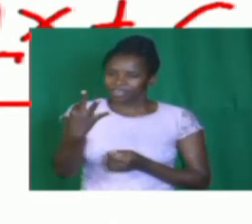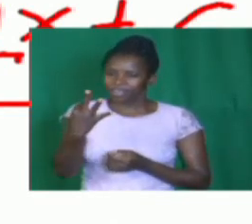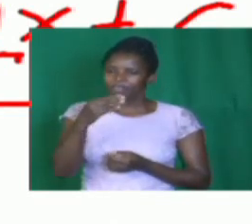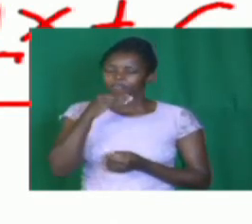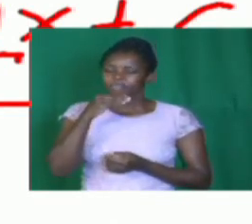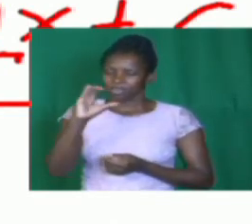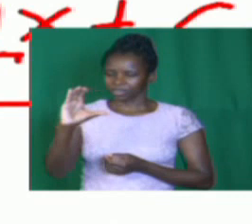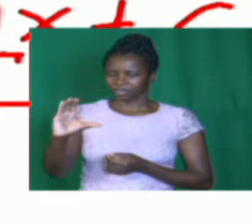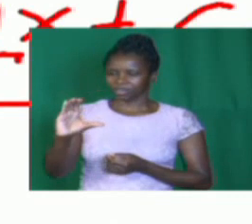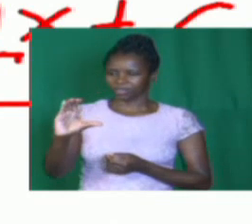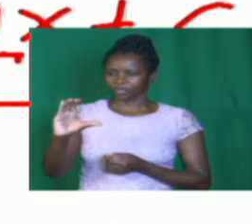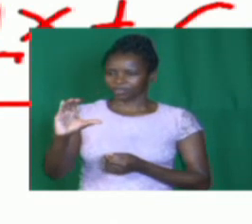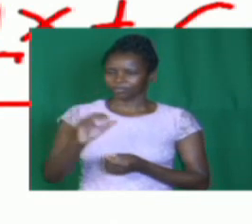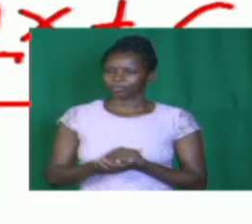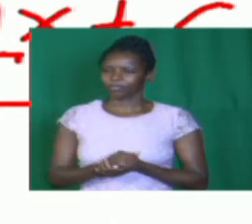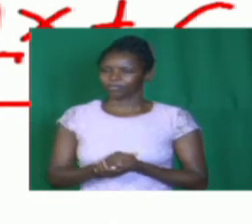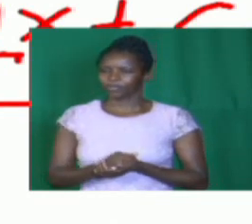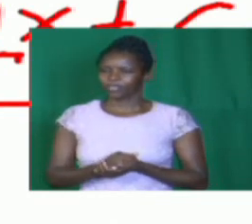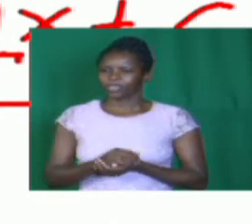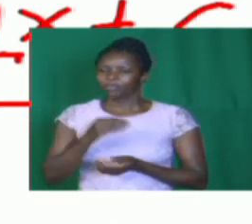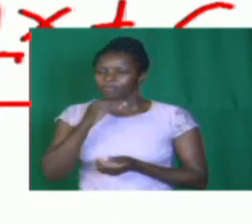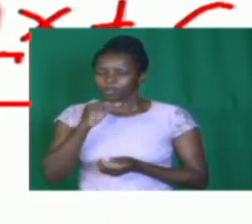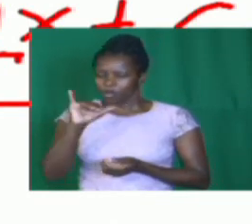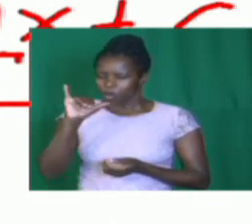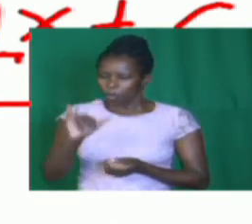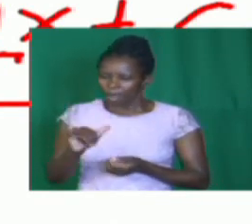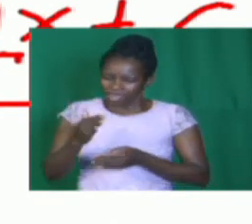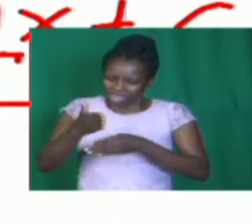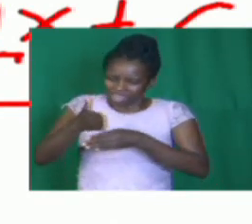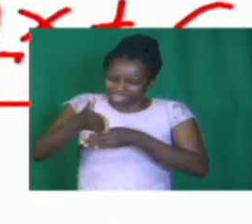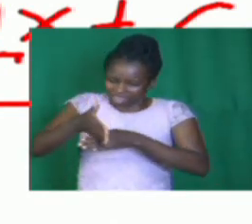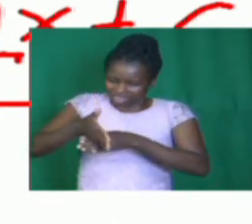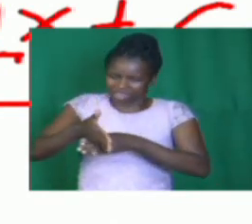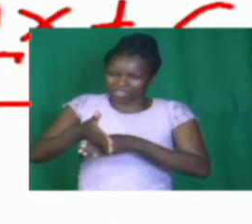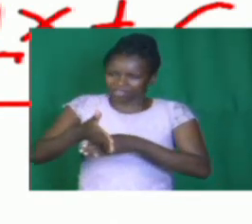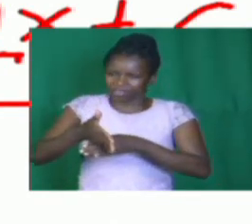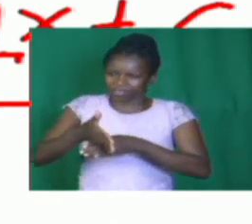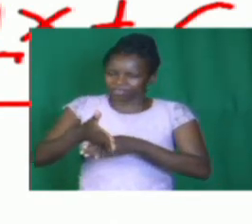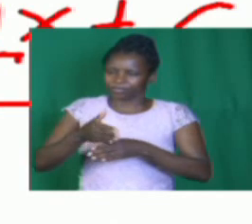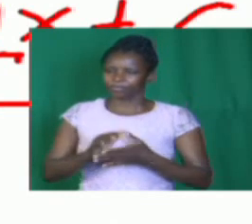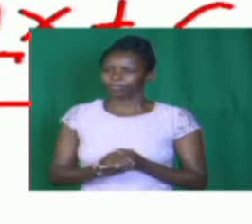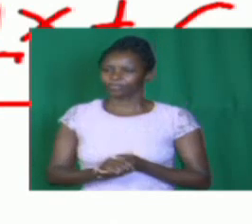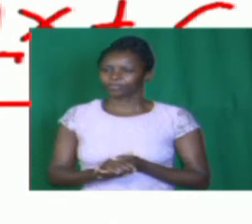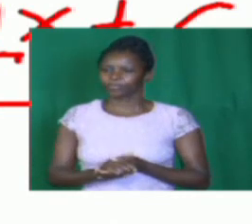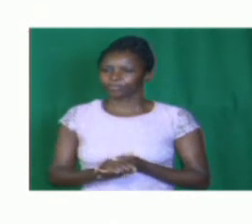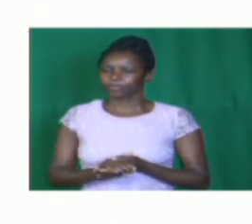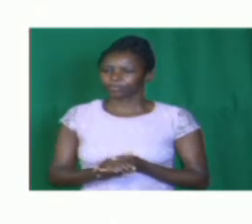c. That is the y-intercept in this case.